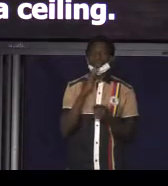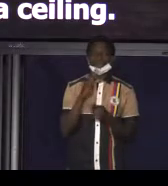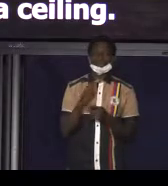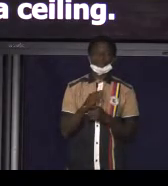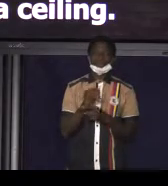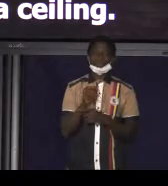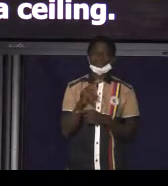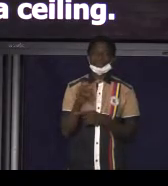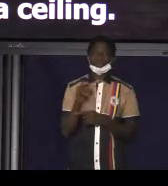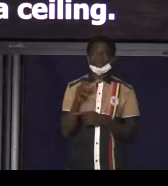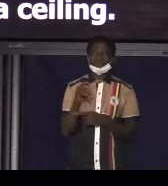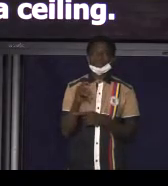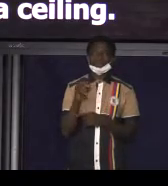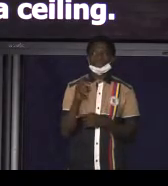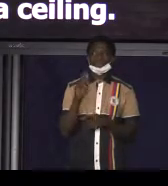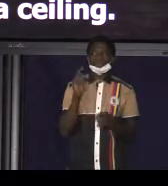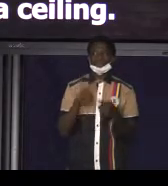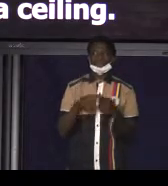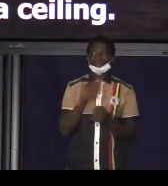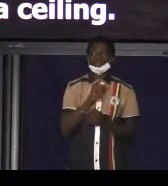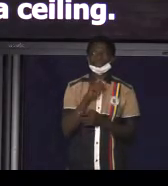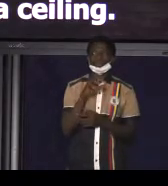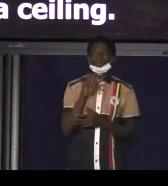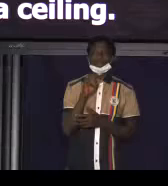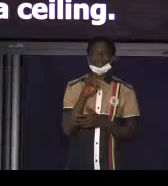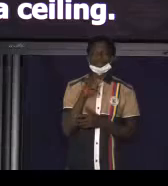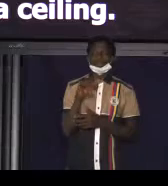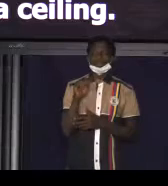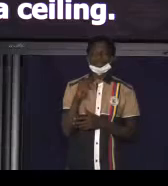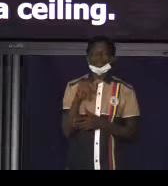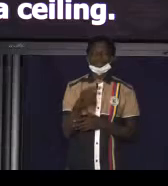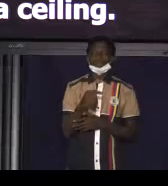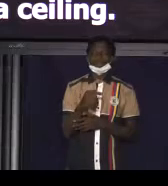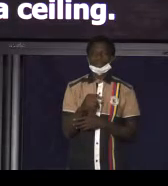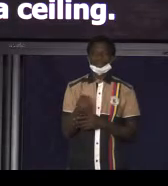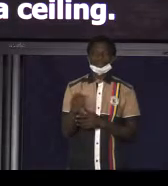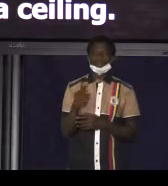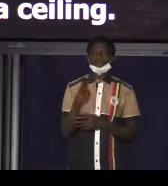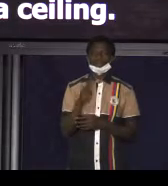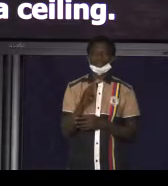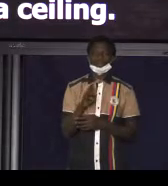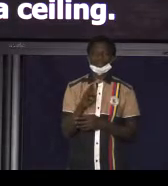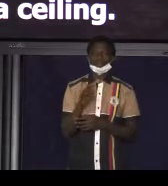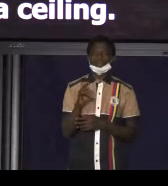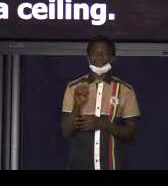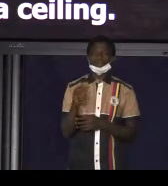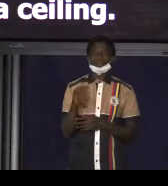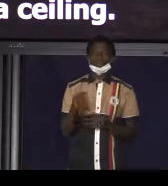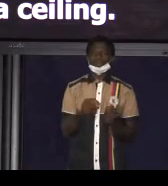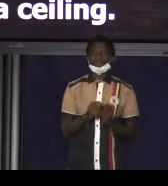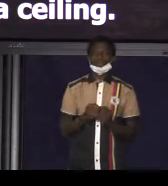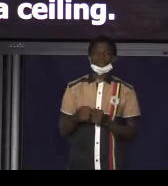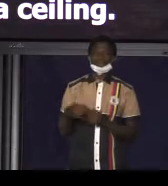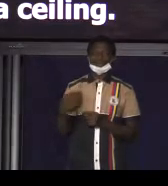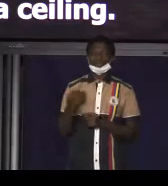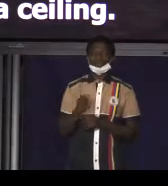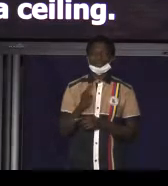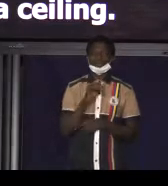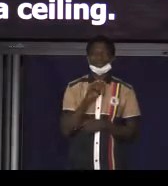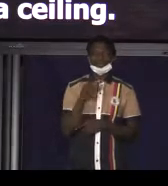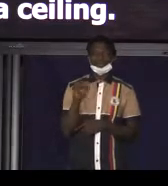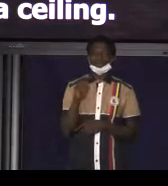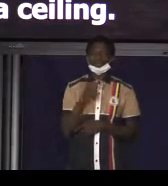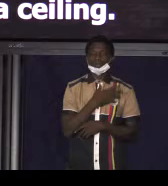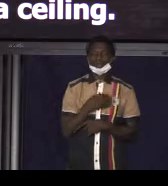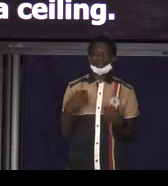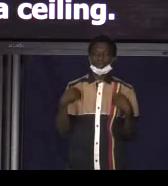be attracted to a ceiling. I know after this class you can try that. So the rubbing together of a balloon and the